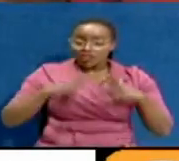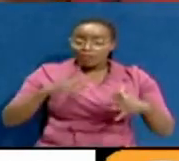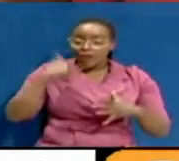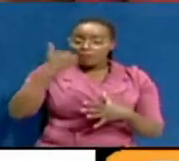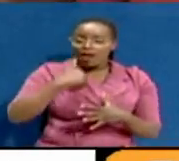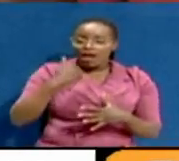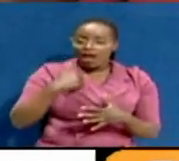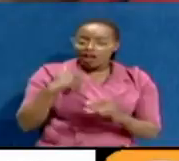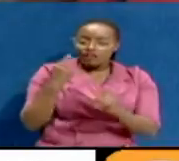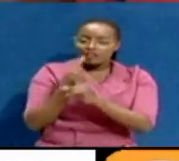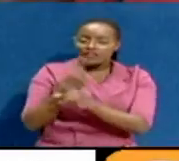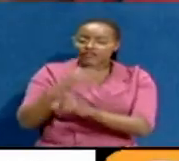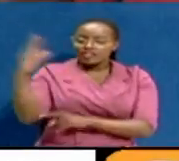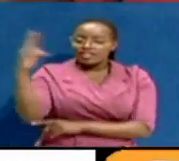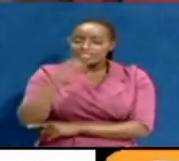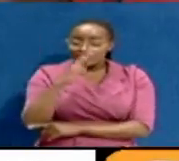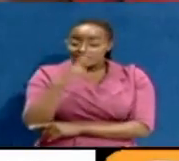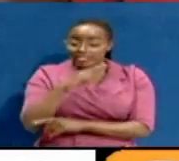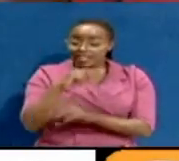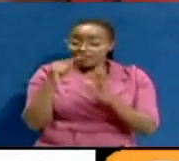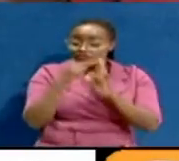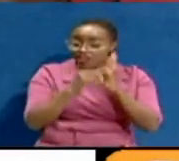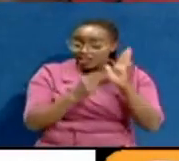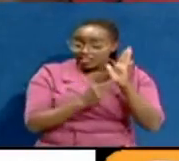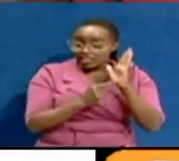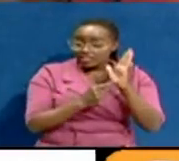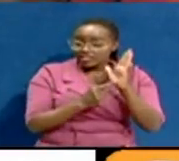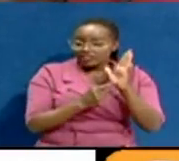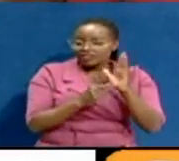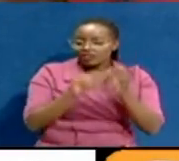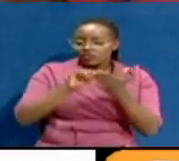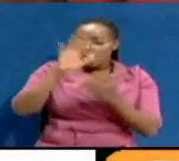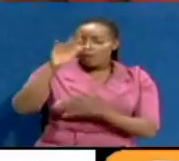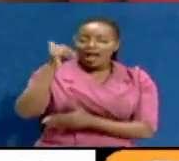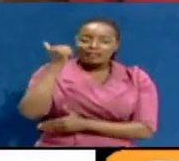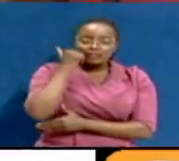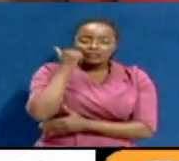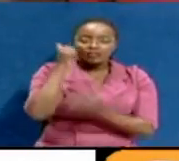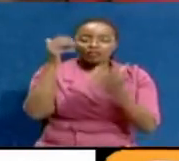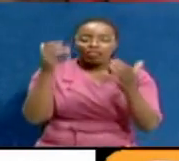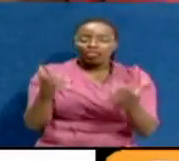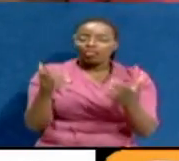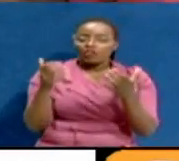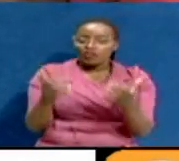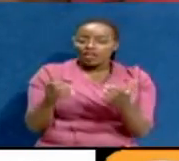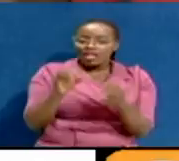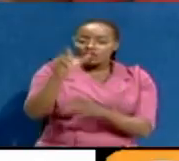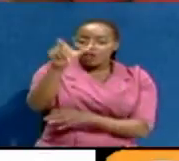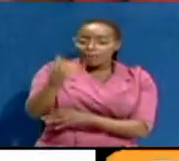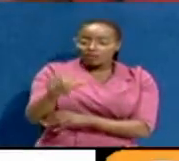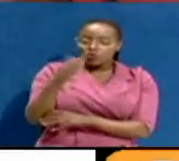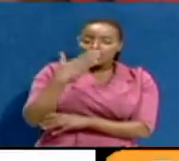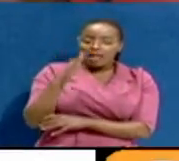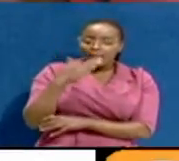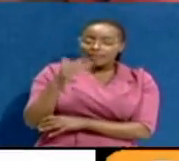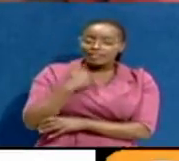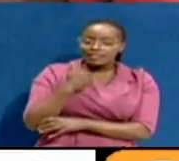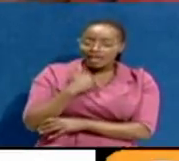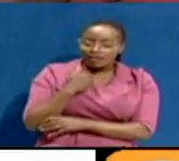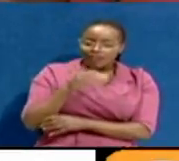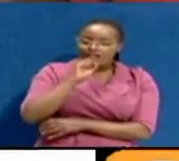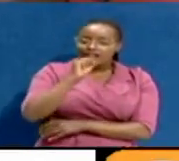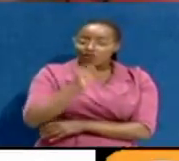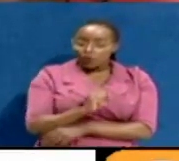have significant risk factors for more severe outcomes. So if someone is diabetic, for example, and